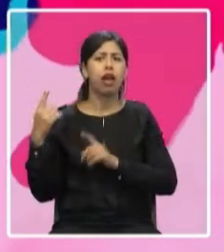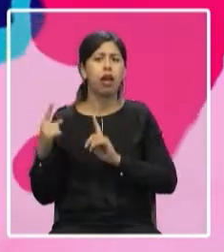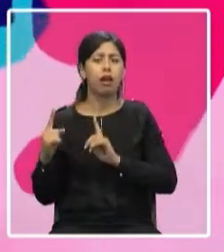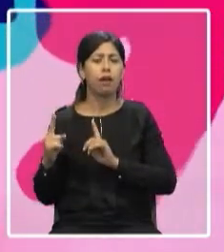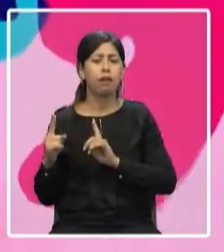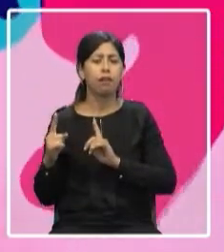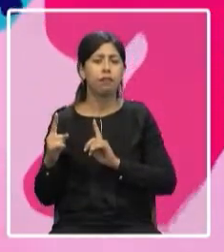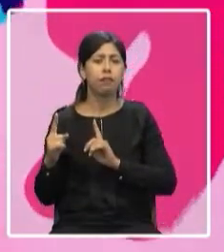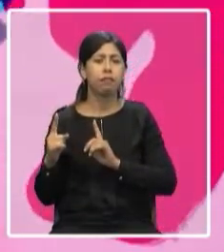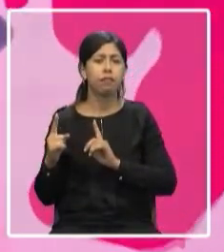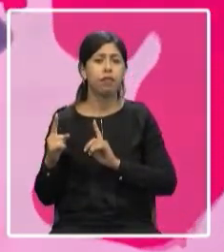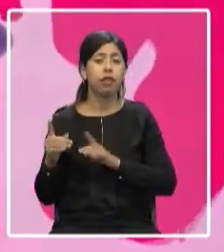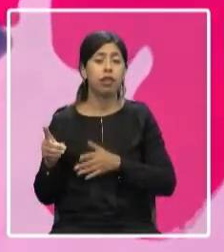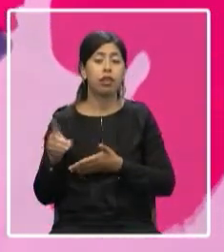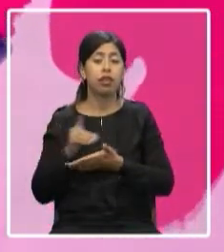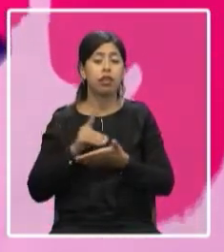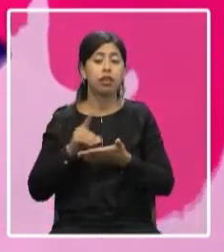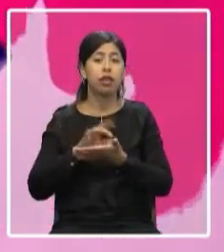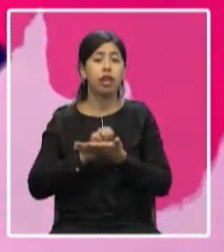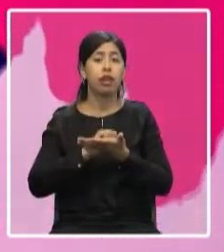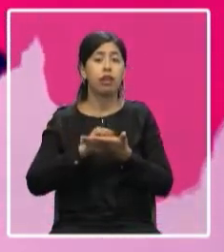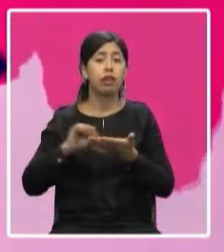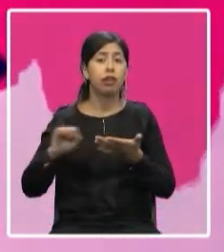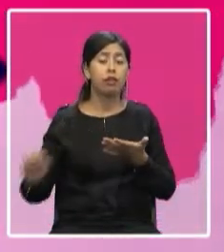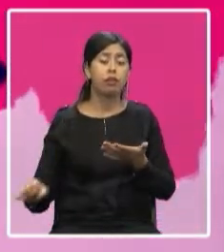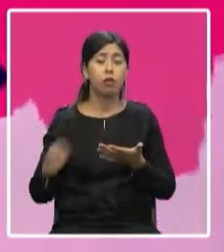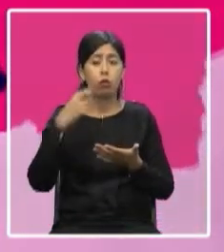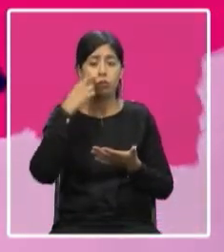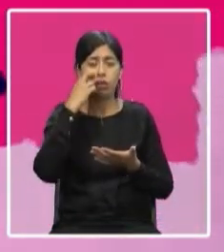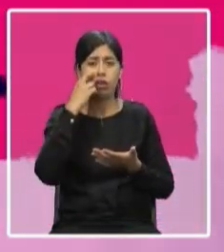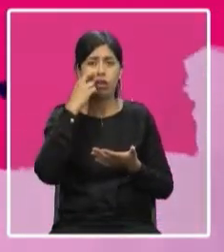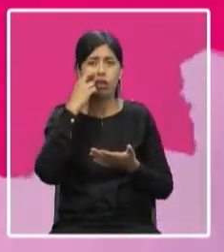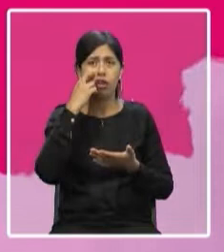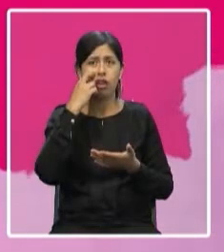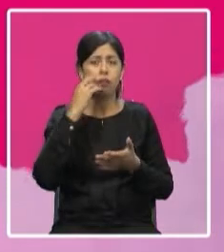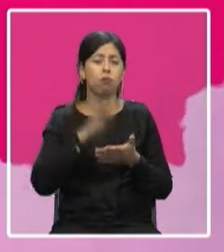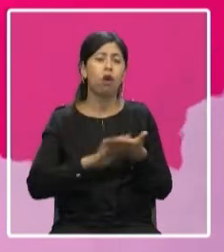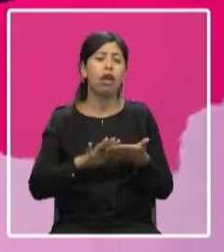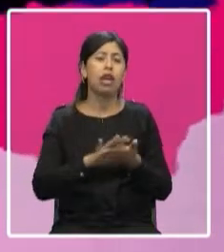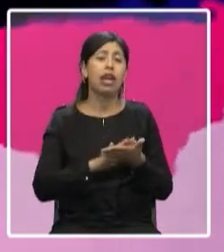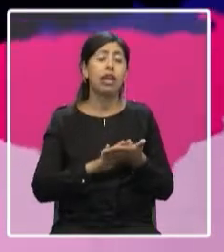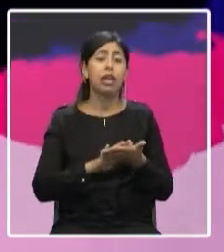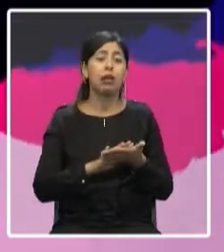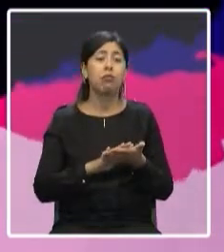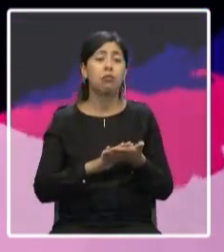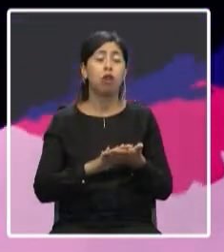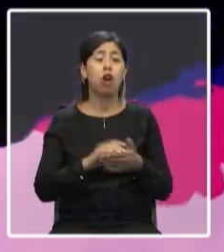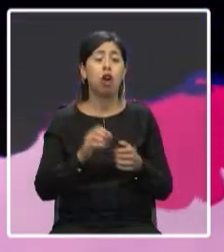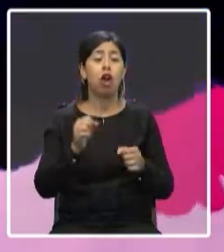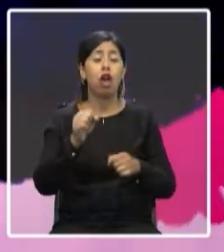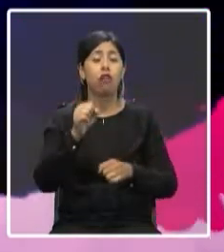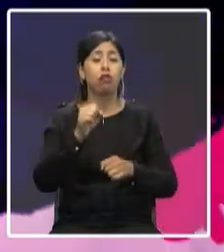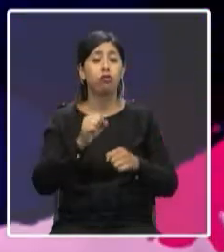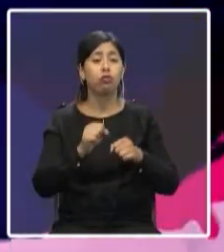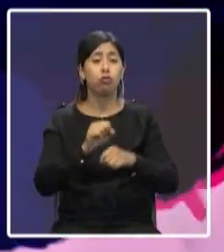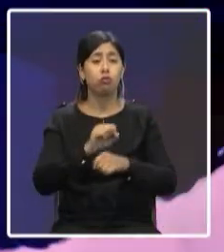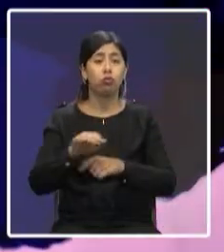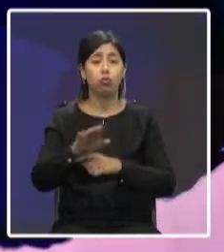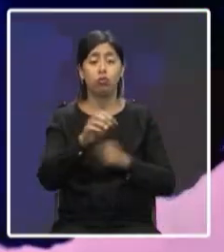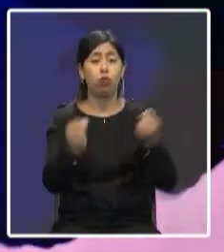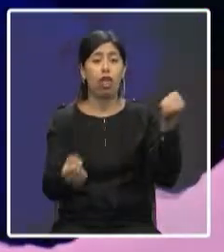were created to replace animal and human muscle power with internal combustion